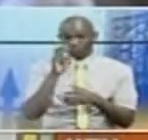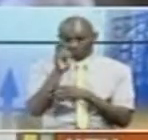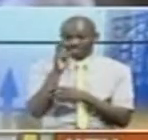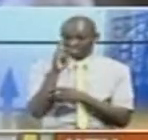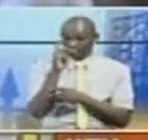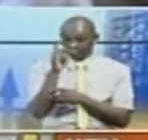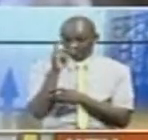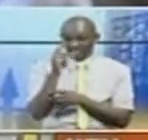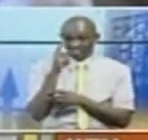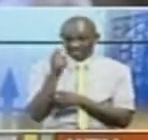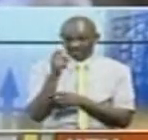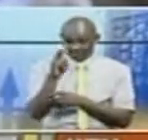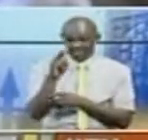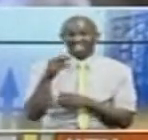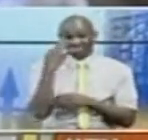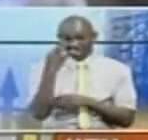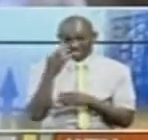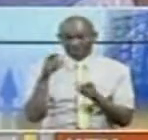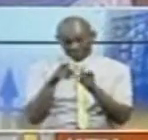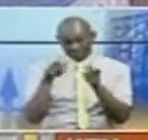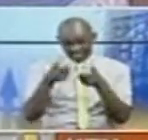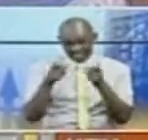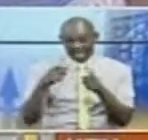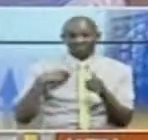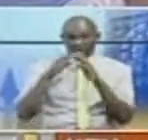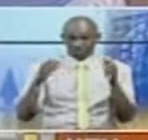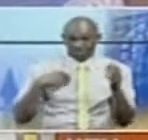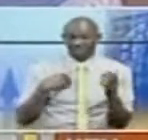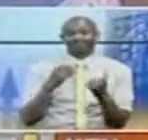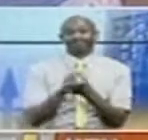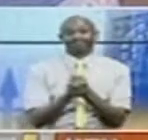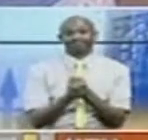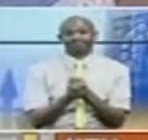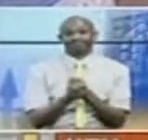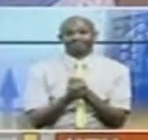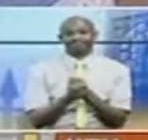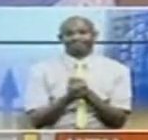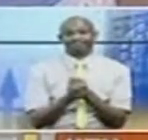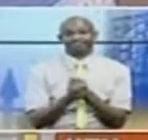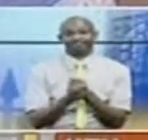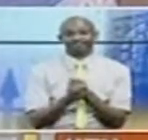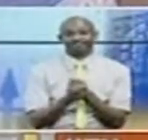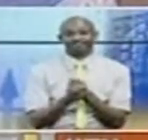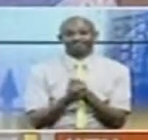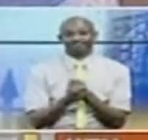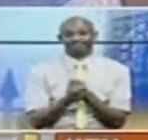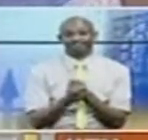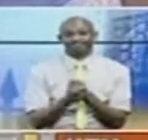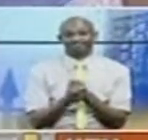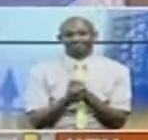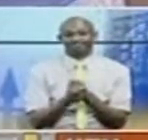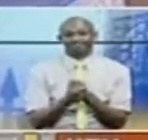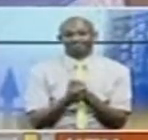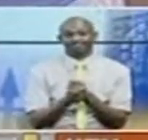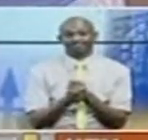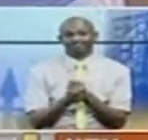TV, the three media houses, namely the Standard. Confirm the appointment of Mr. Zambuni, who was appointed during the year and therefore has to